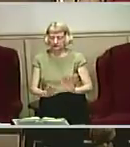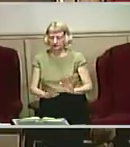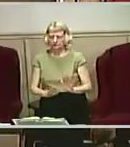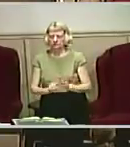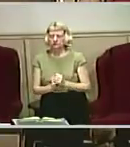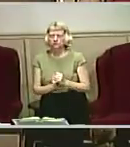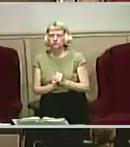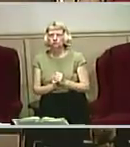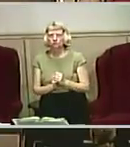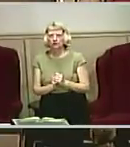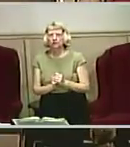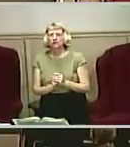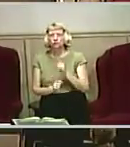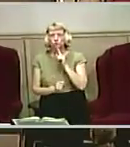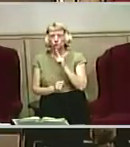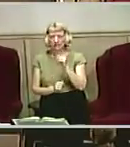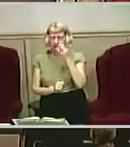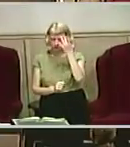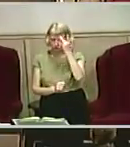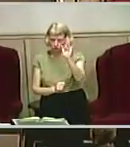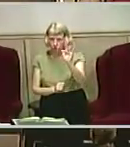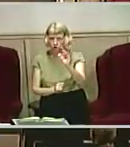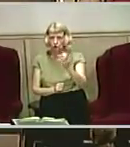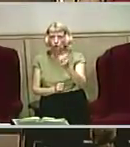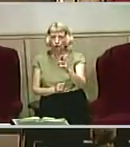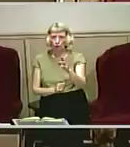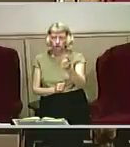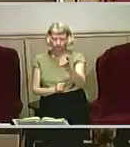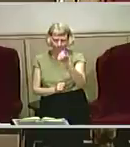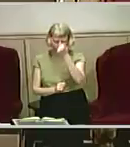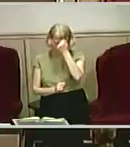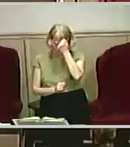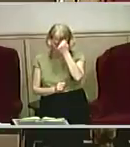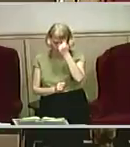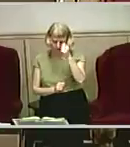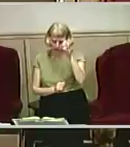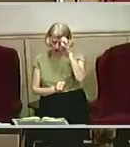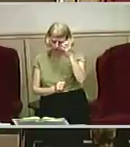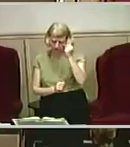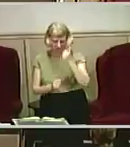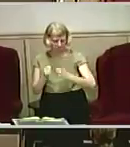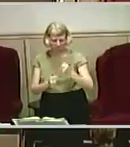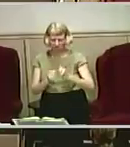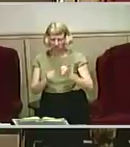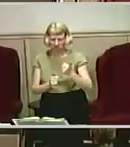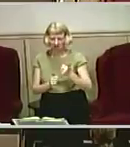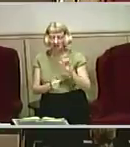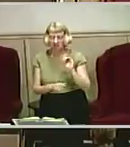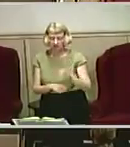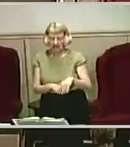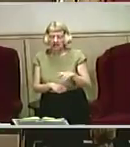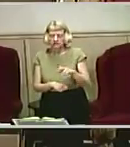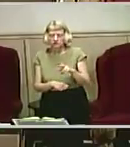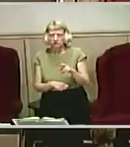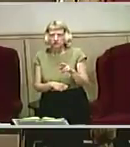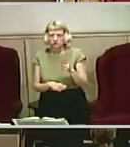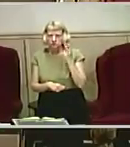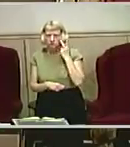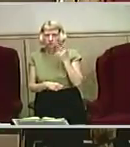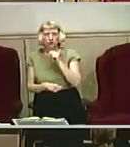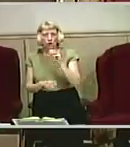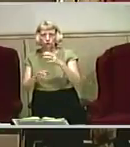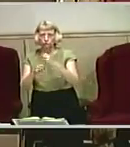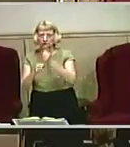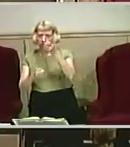But whether you're really, really smart or you're dumb and you trust your common sense because that's what you see and you're not